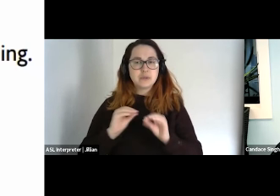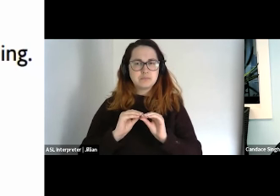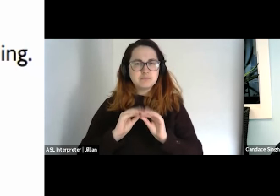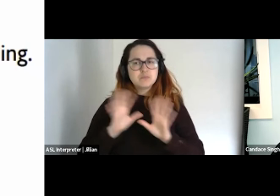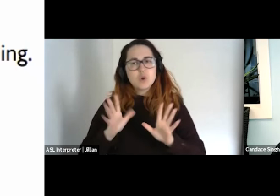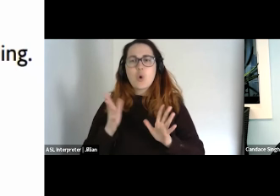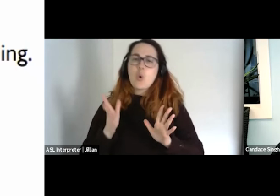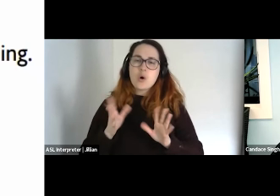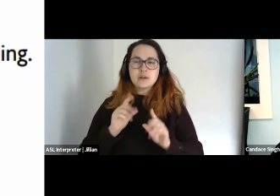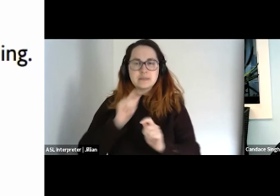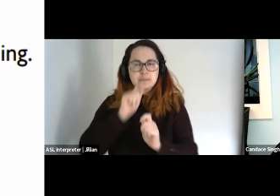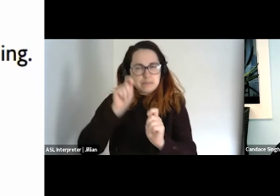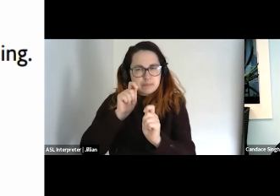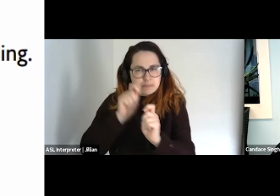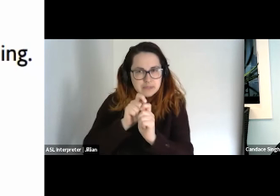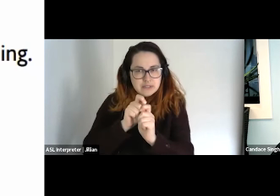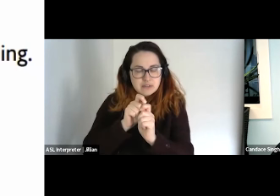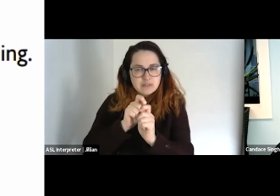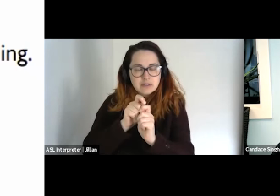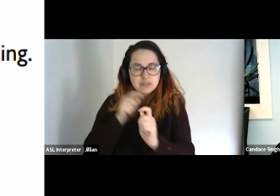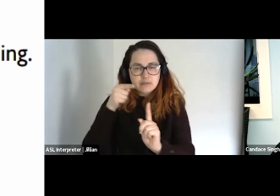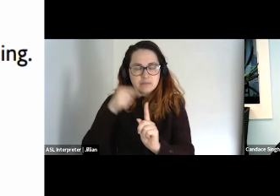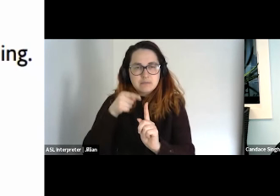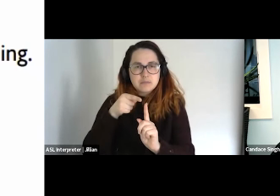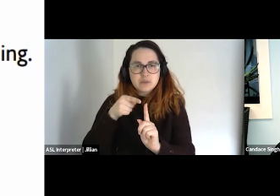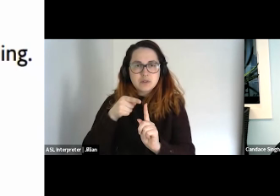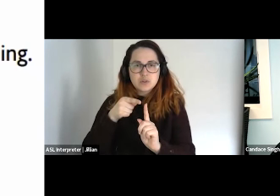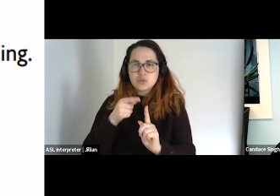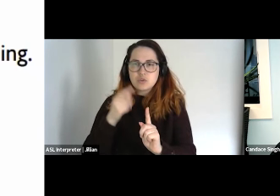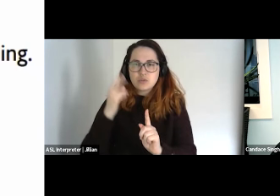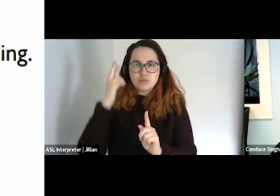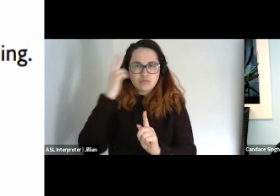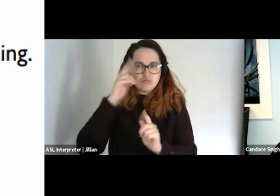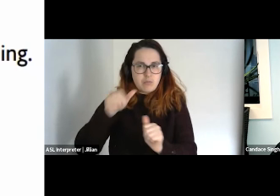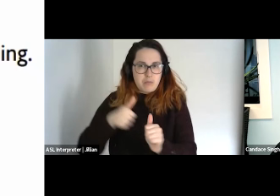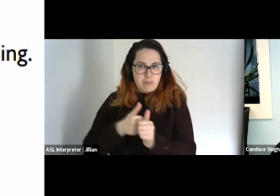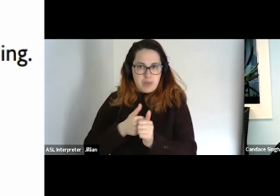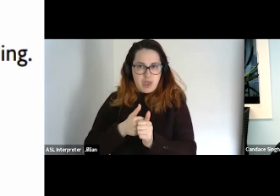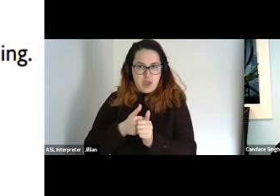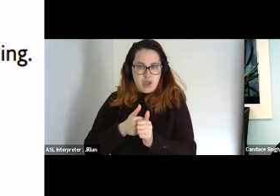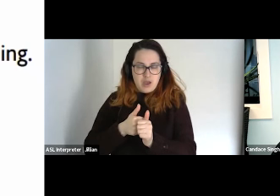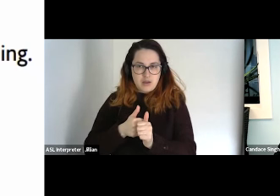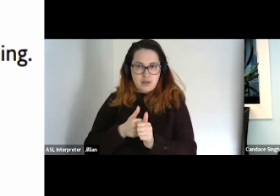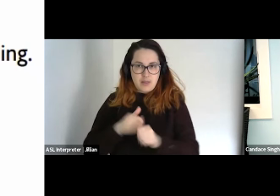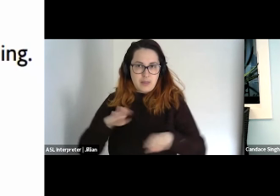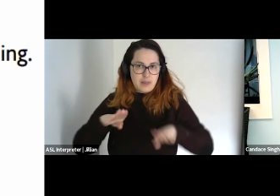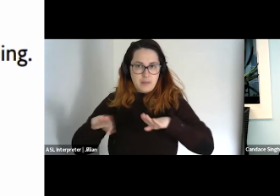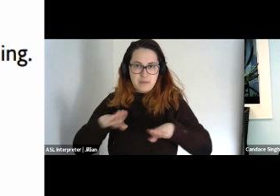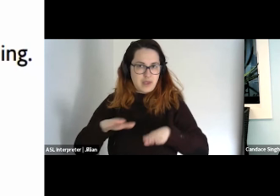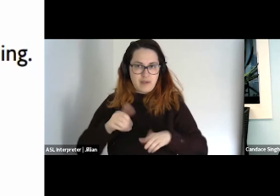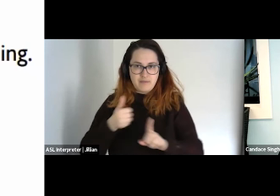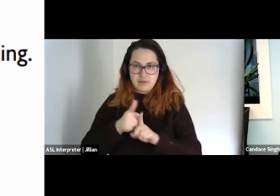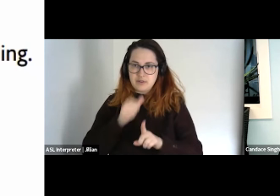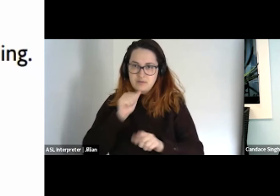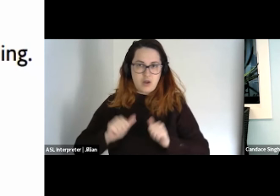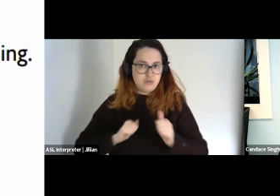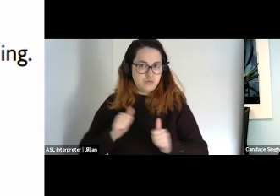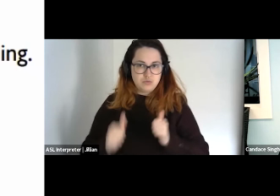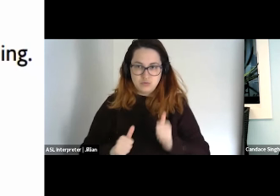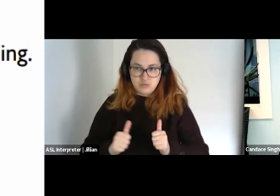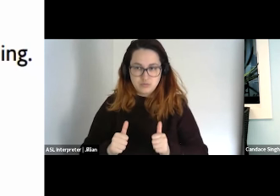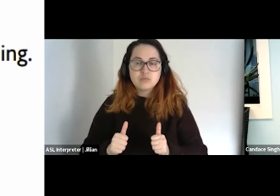specific with with what's causing that unassertive behavior. So identify that situation. And I think thought